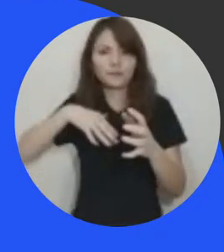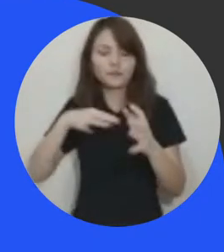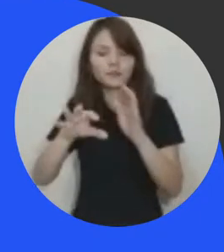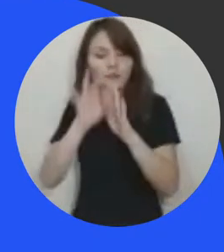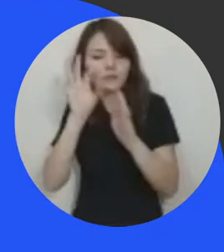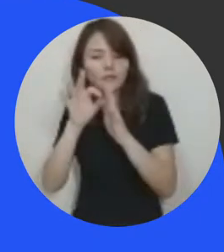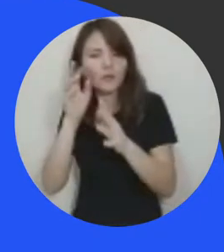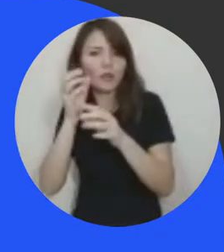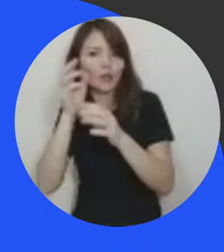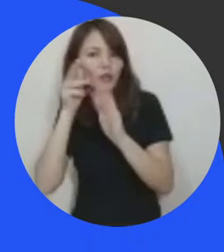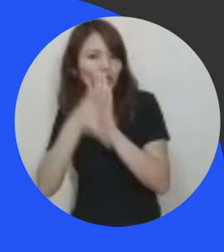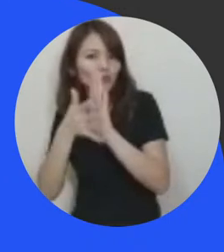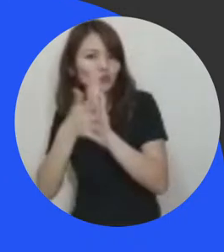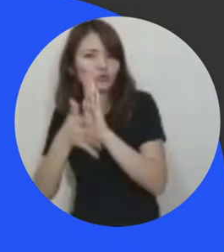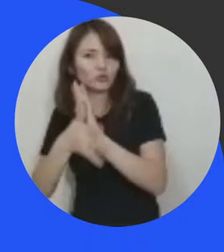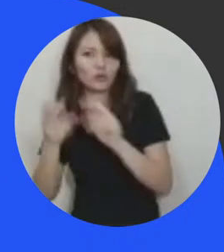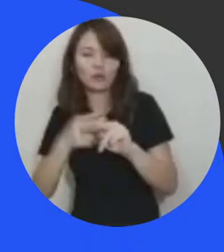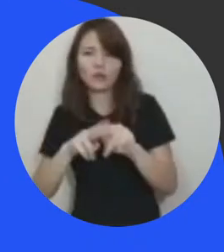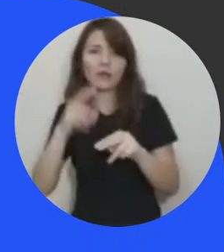And so how's this possible? Well,